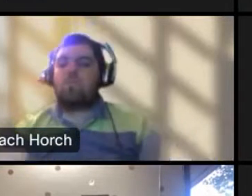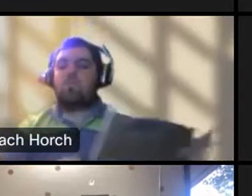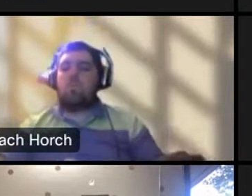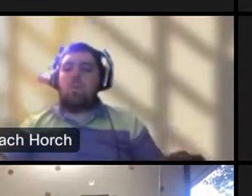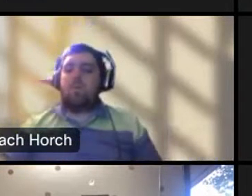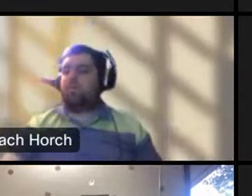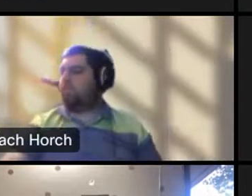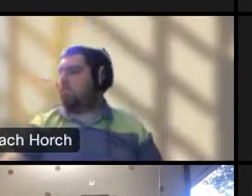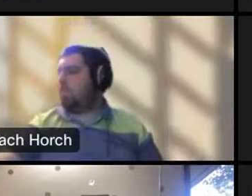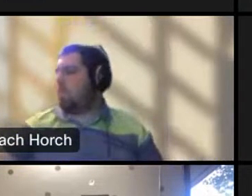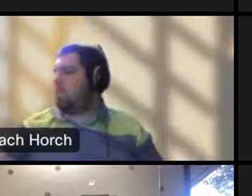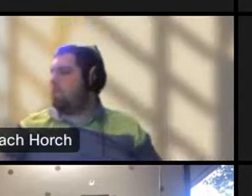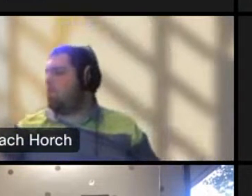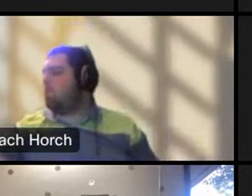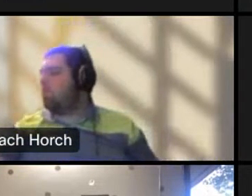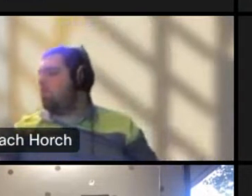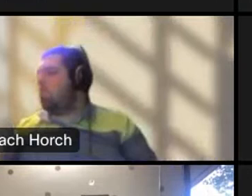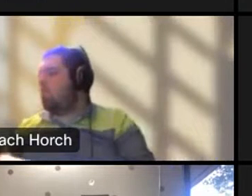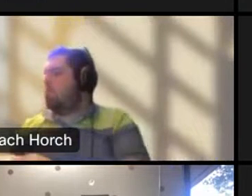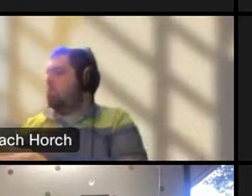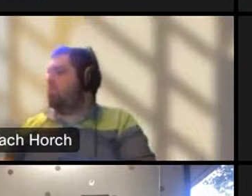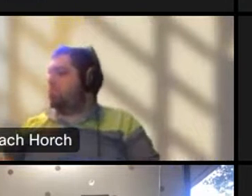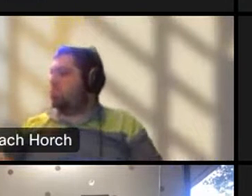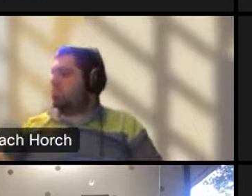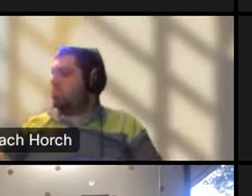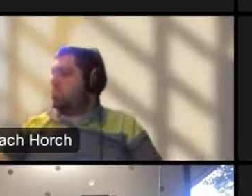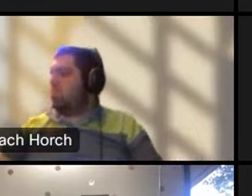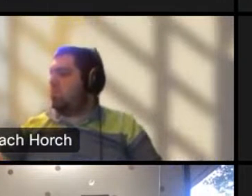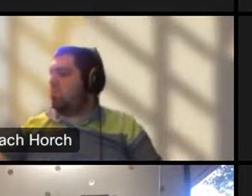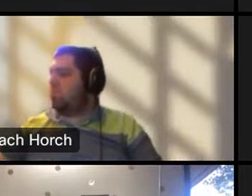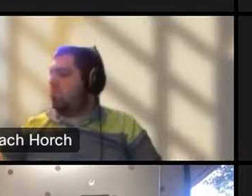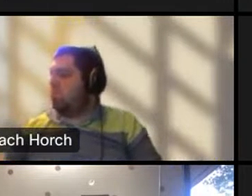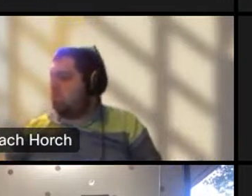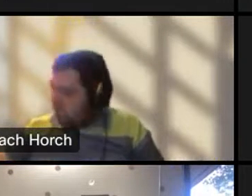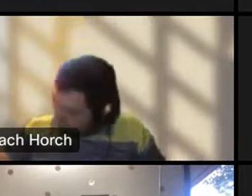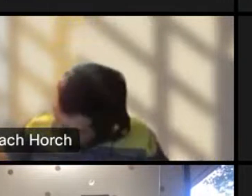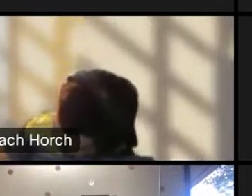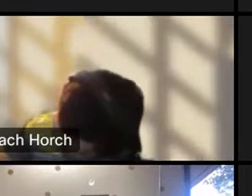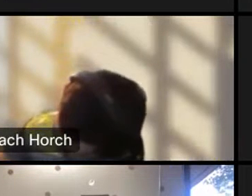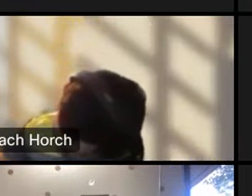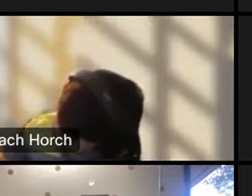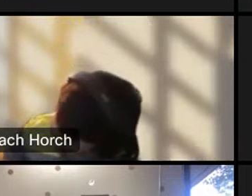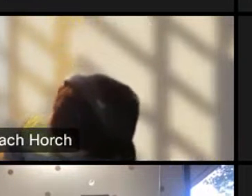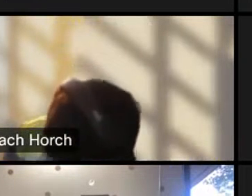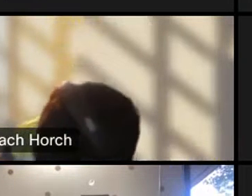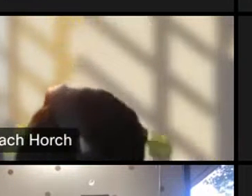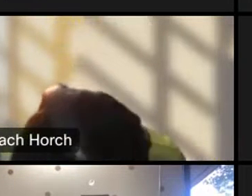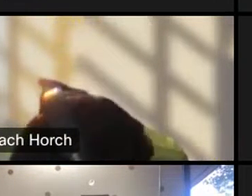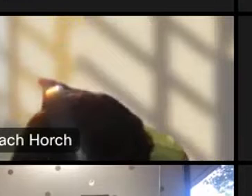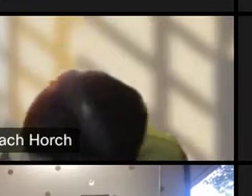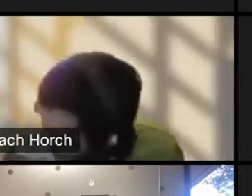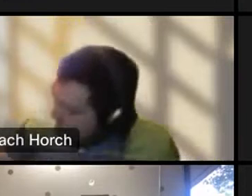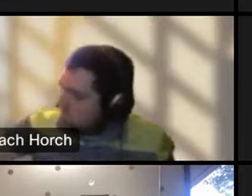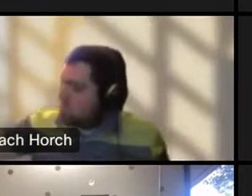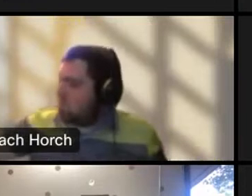So, but in this case, I think that it would be good for us to, have continue to have these discussions during our coffee with community